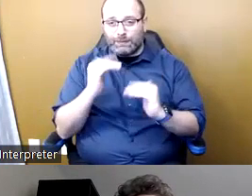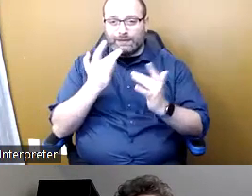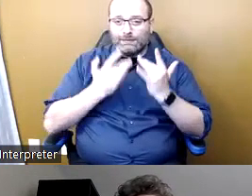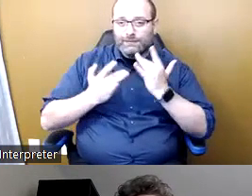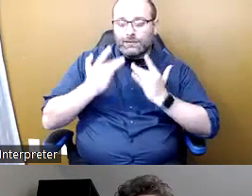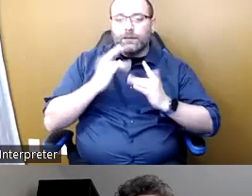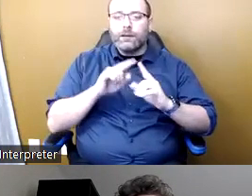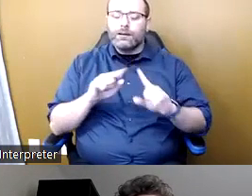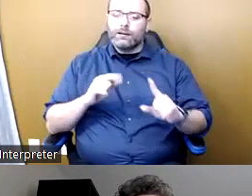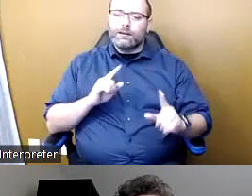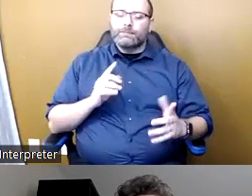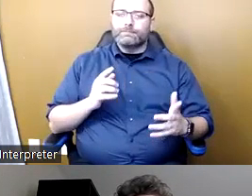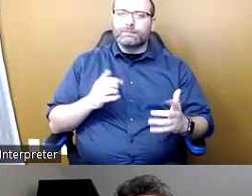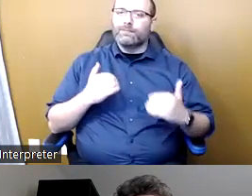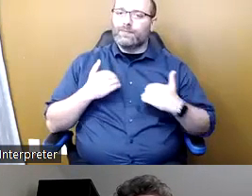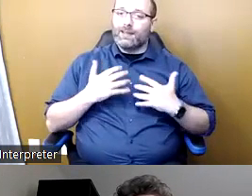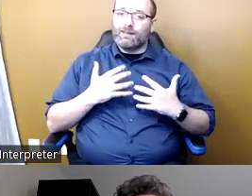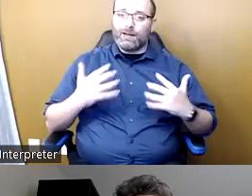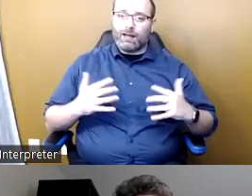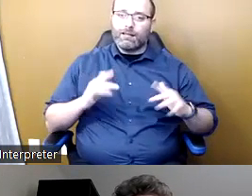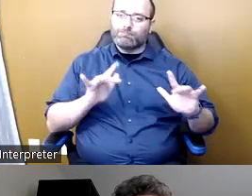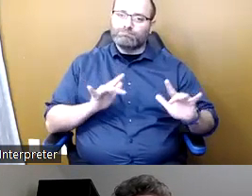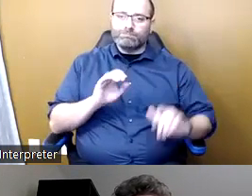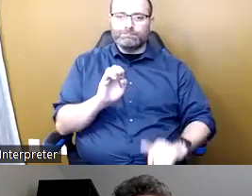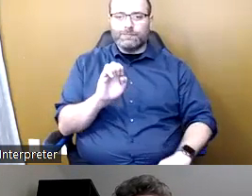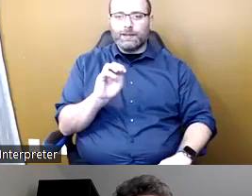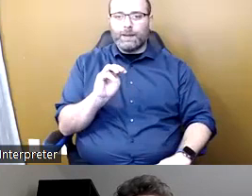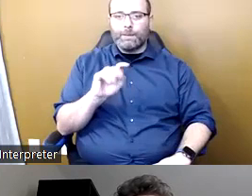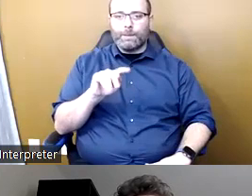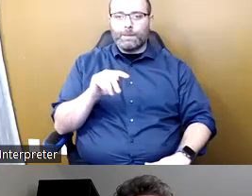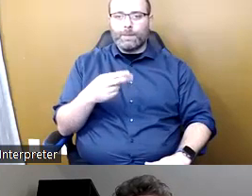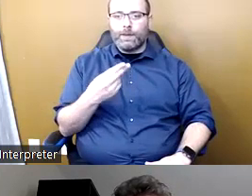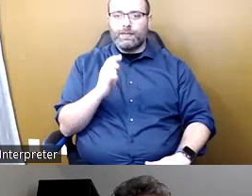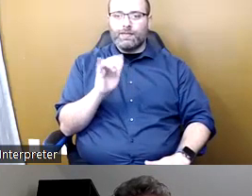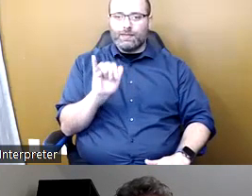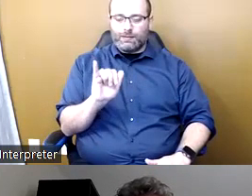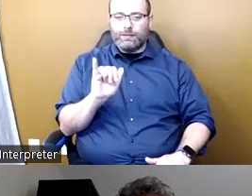And I have a lot of empathy for that because I've experienced it myself.